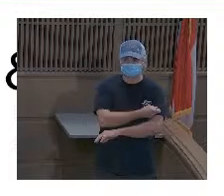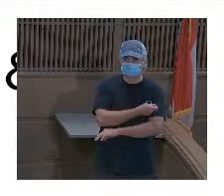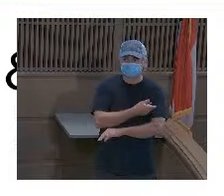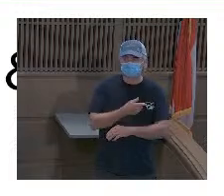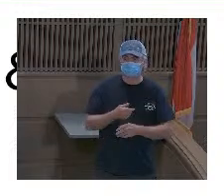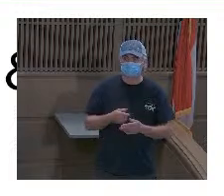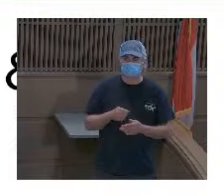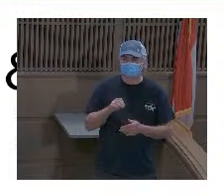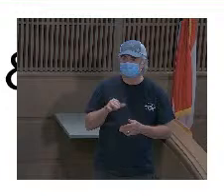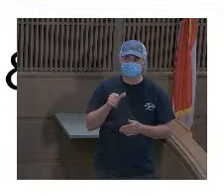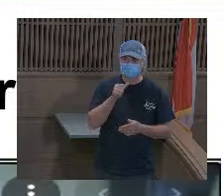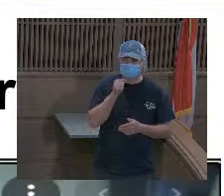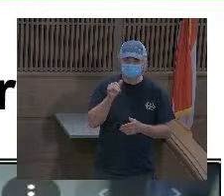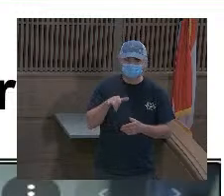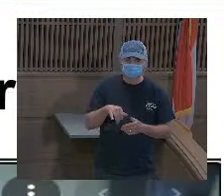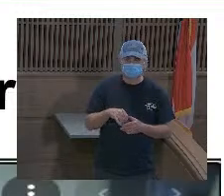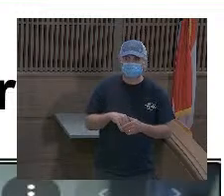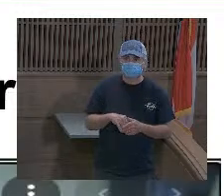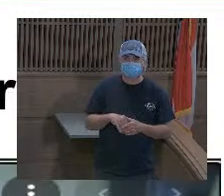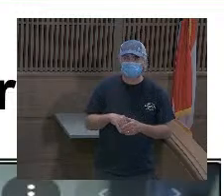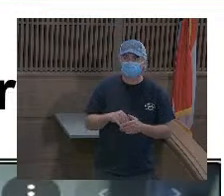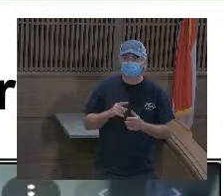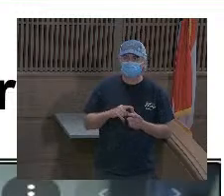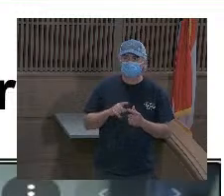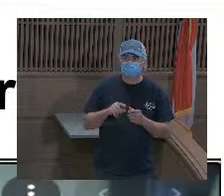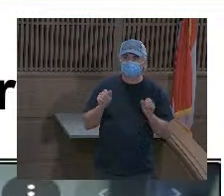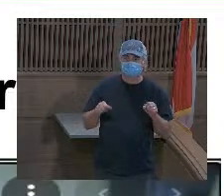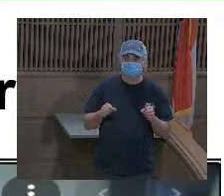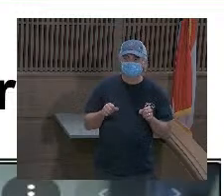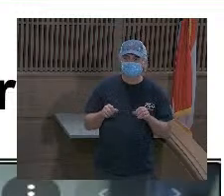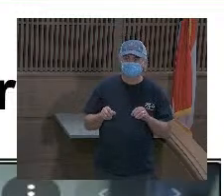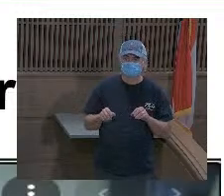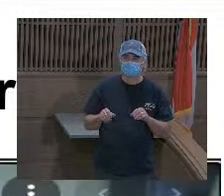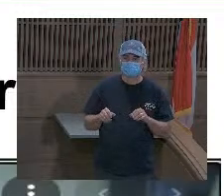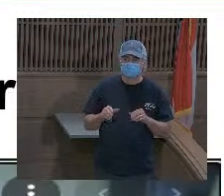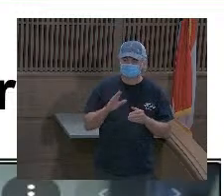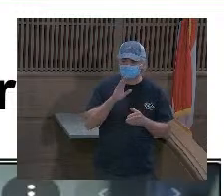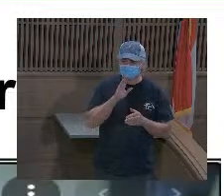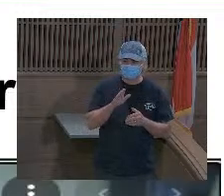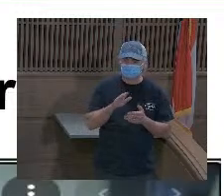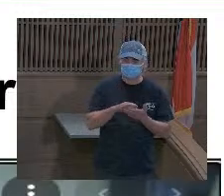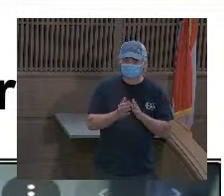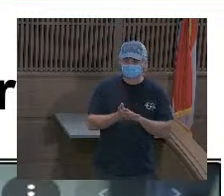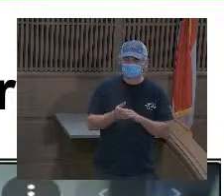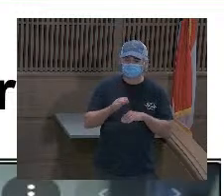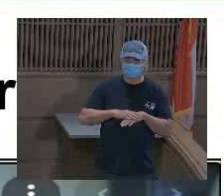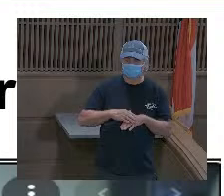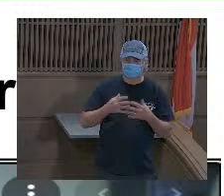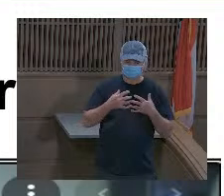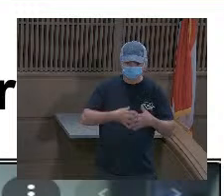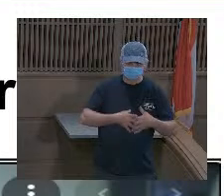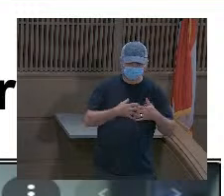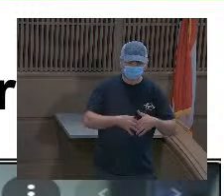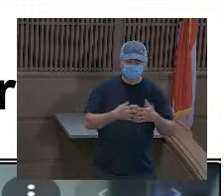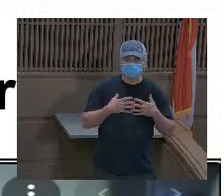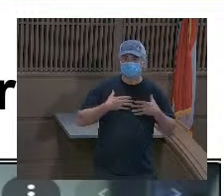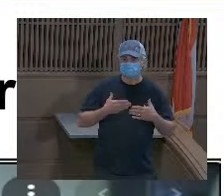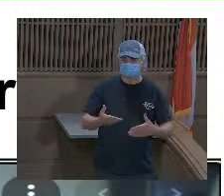to happen, you can wind up like this on a ventilator with all these machines hooked up to